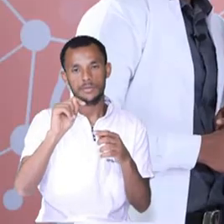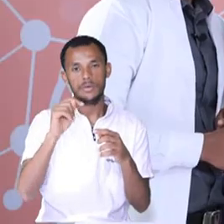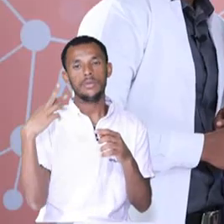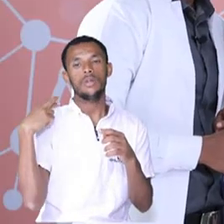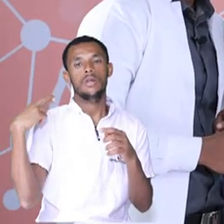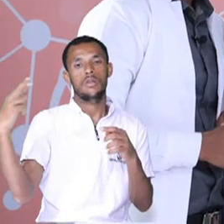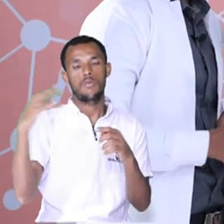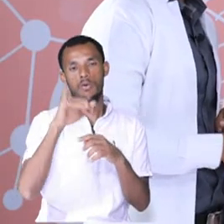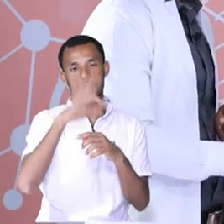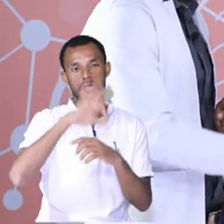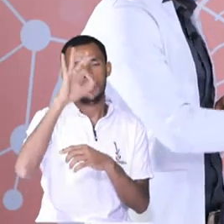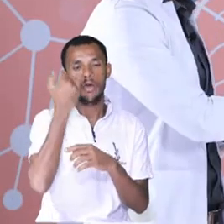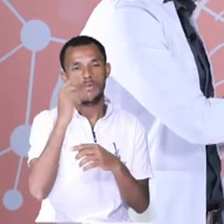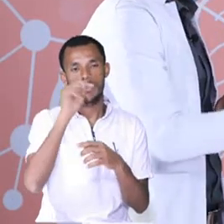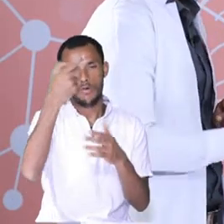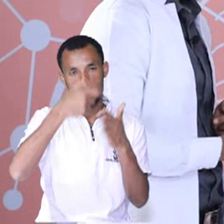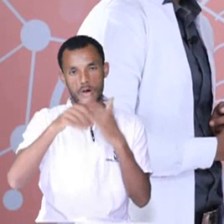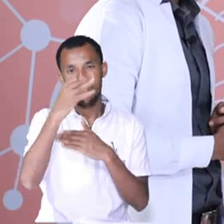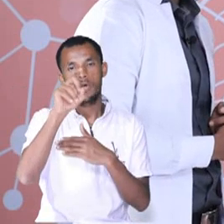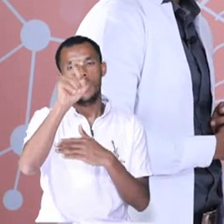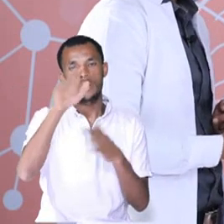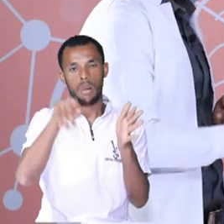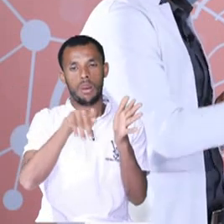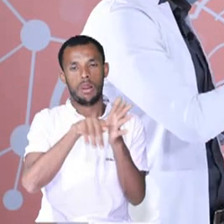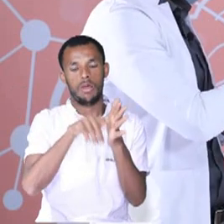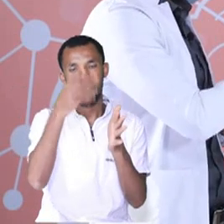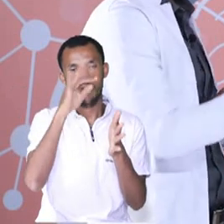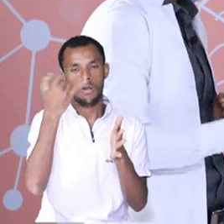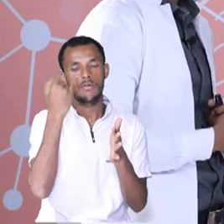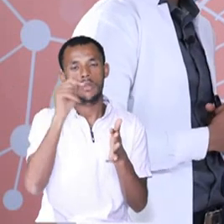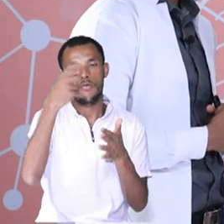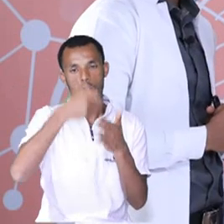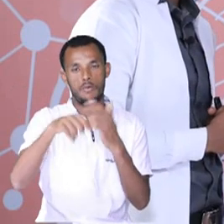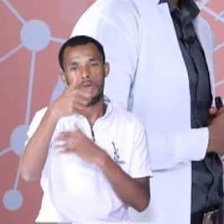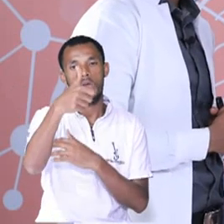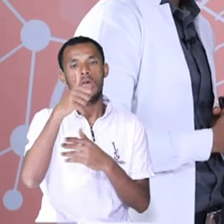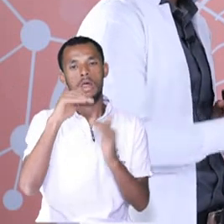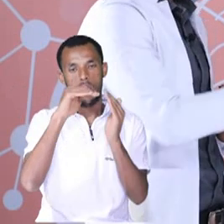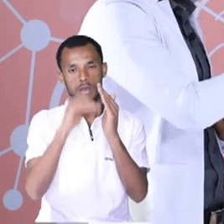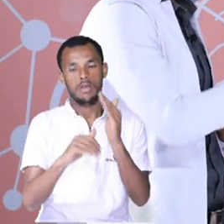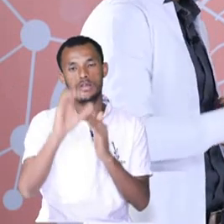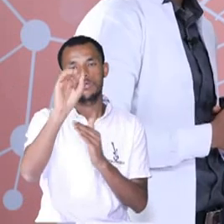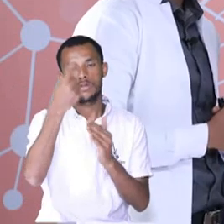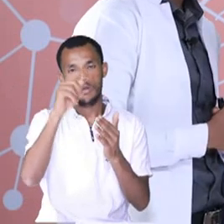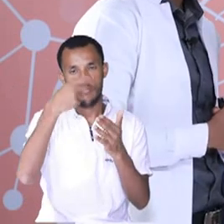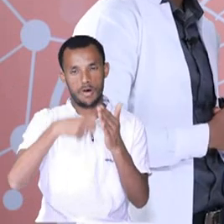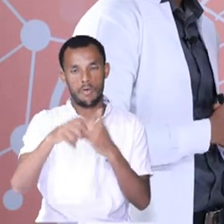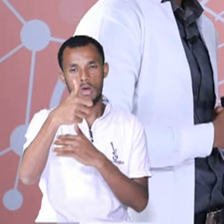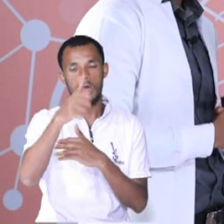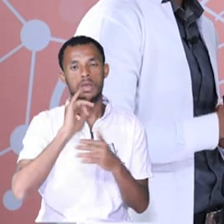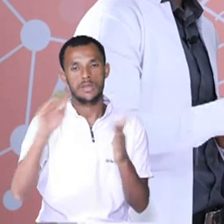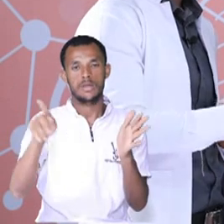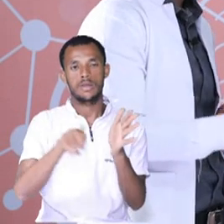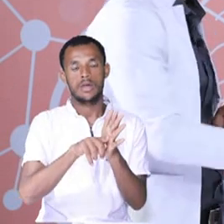y-axis. But if the value of x is negative, or if the value of a is less than 0, the value of a is